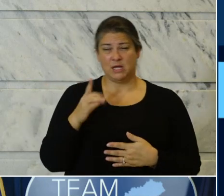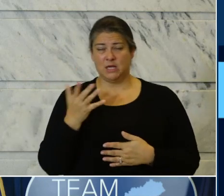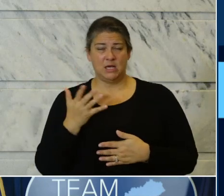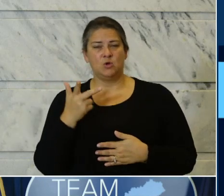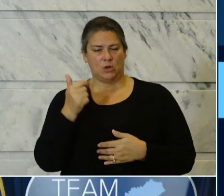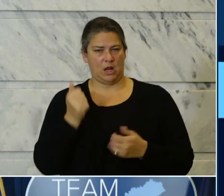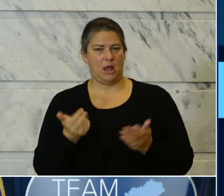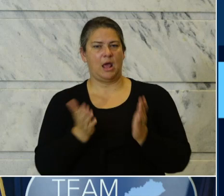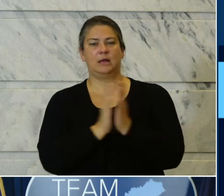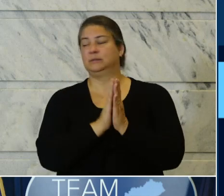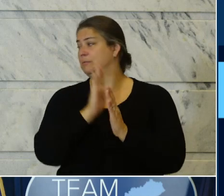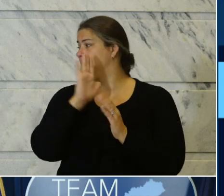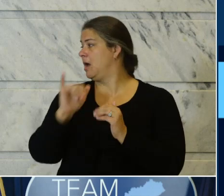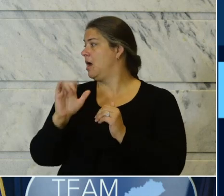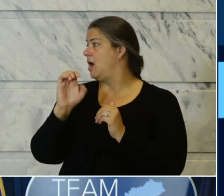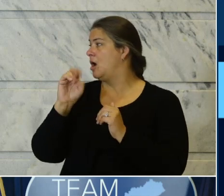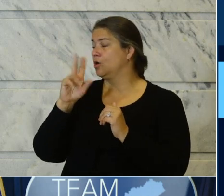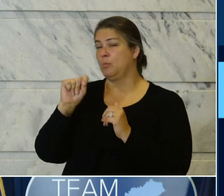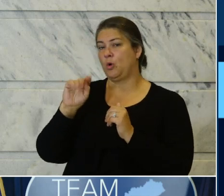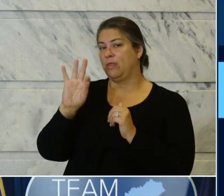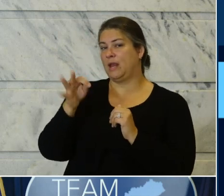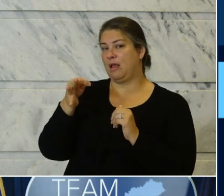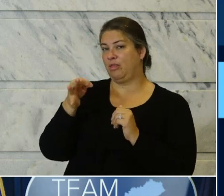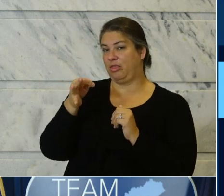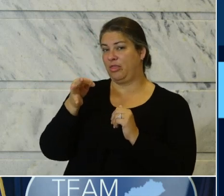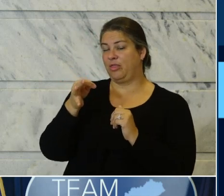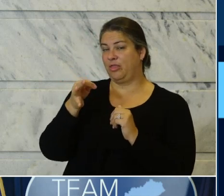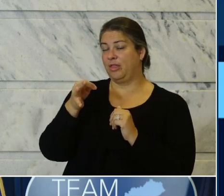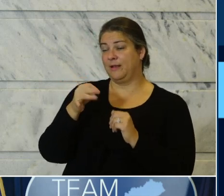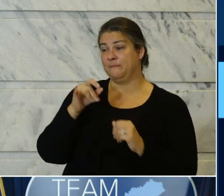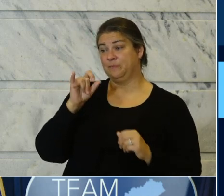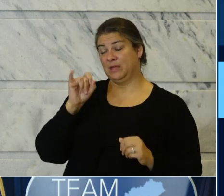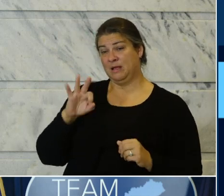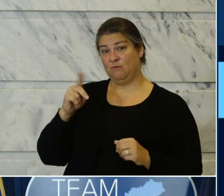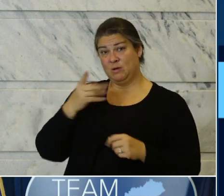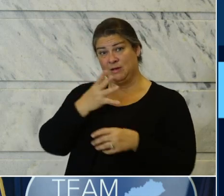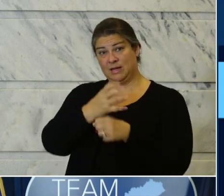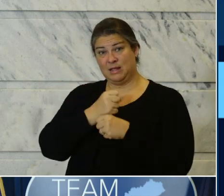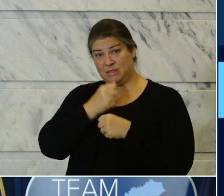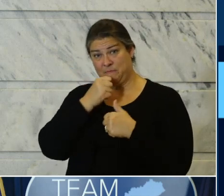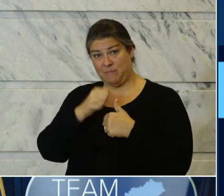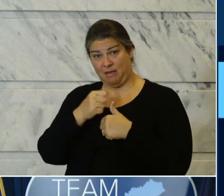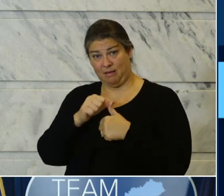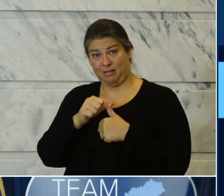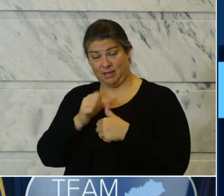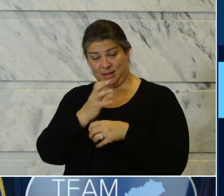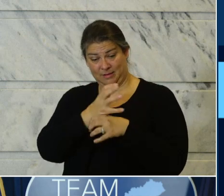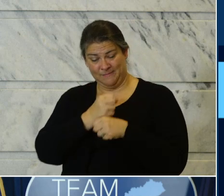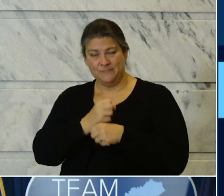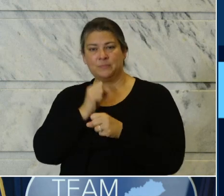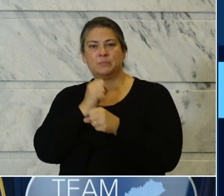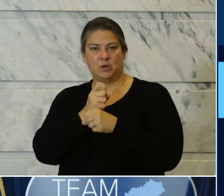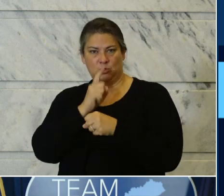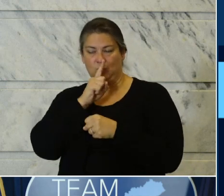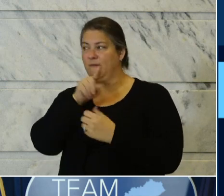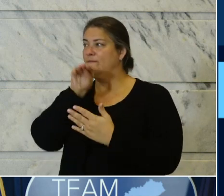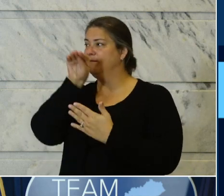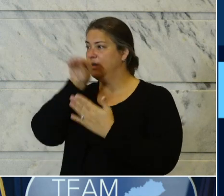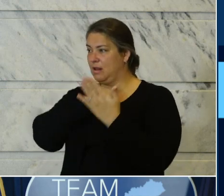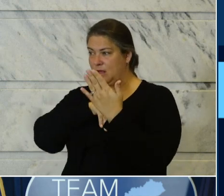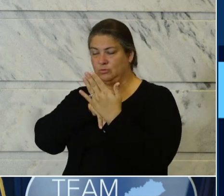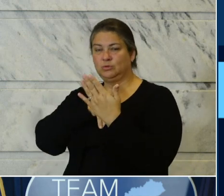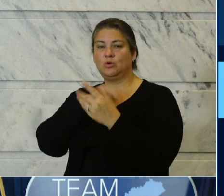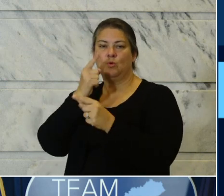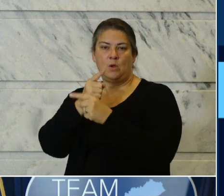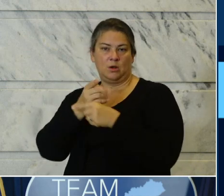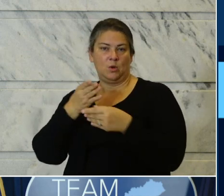it by October the 9th. And if this has come in the mail, make sure that you fill it out